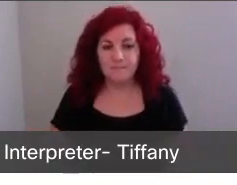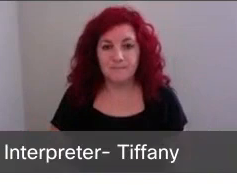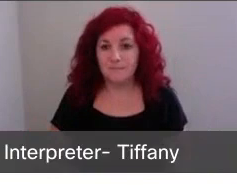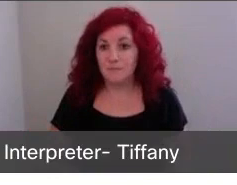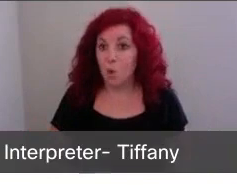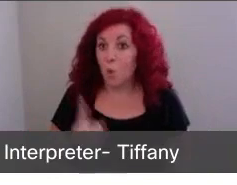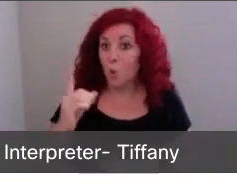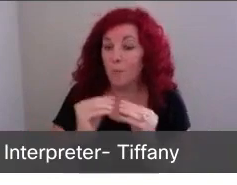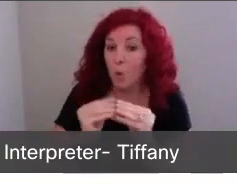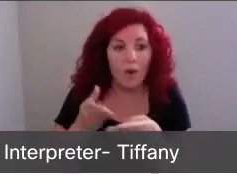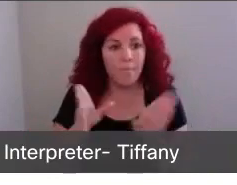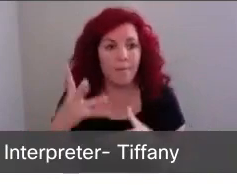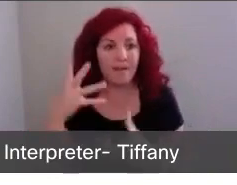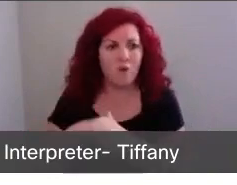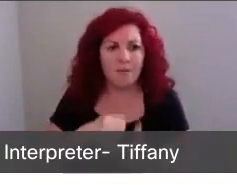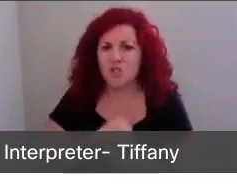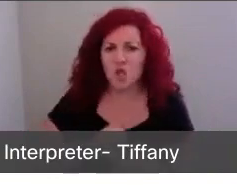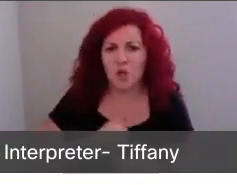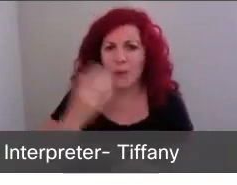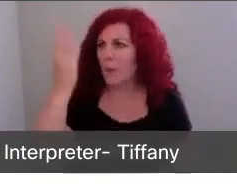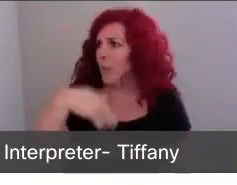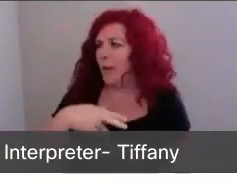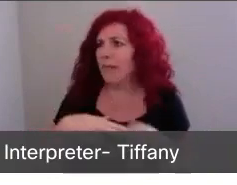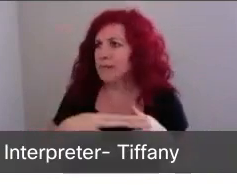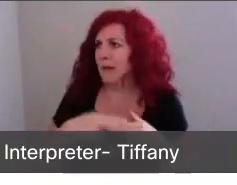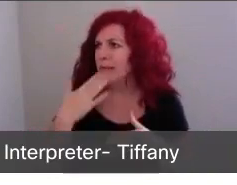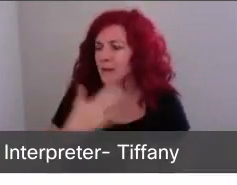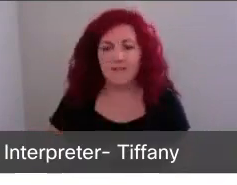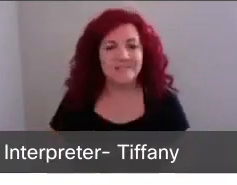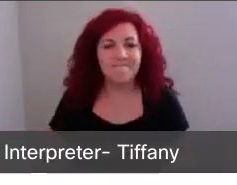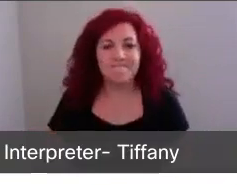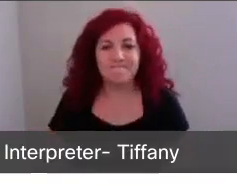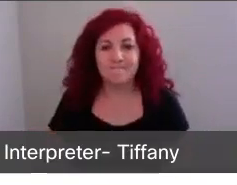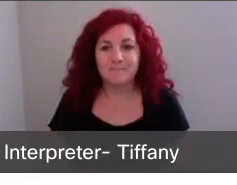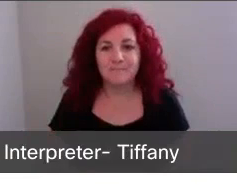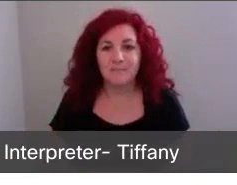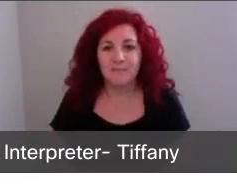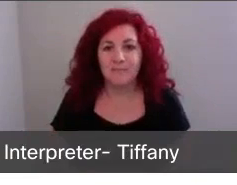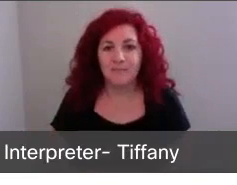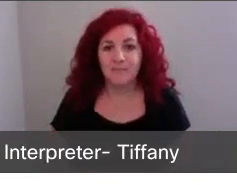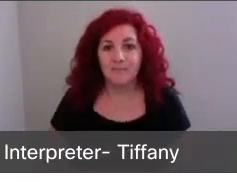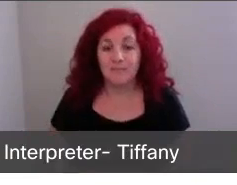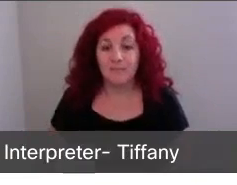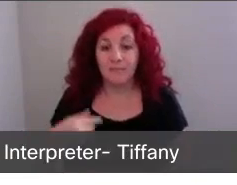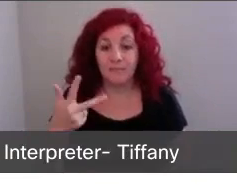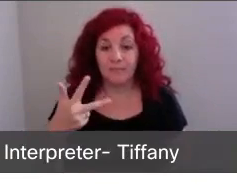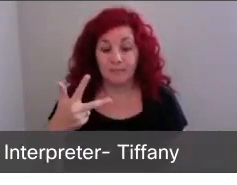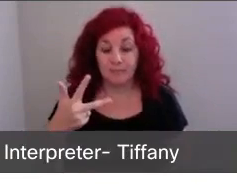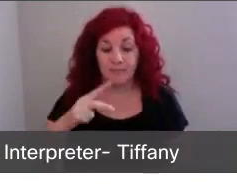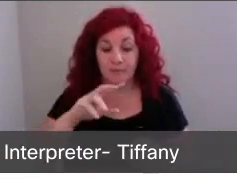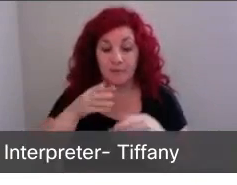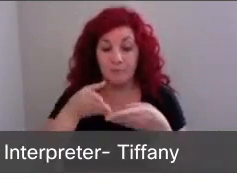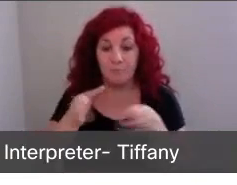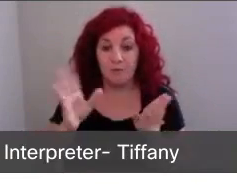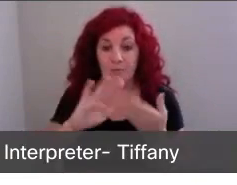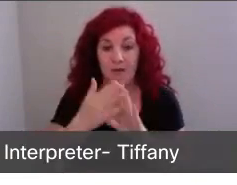One more. Oh, public involvement. I totally missed that one. Thank you. So three ways that the public can get involved that I want to highlight for